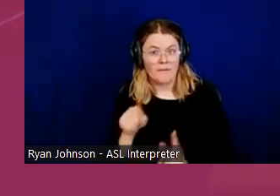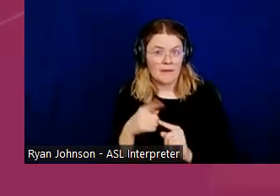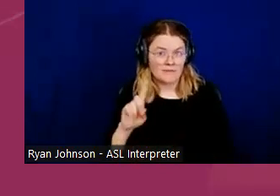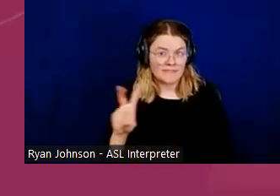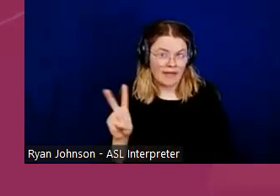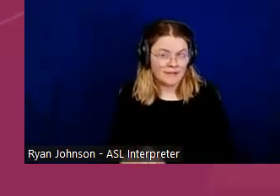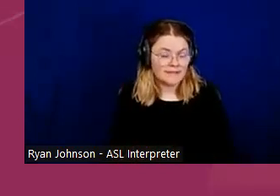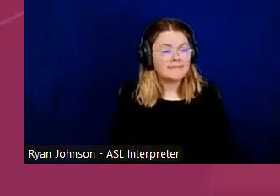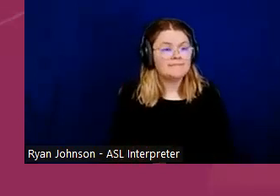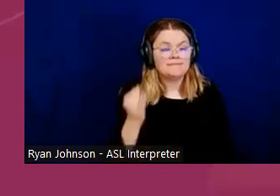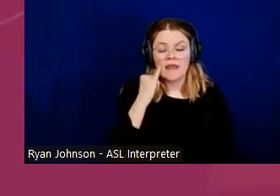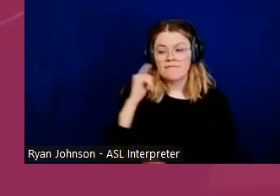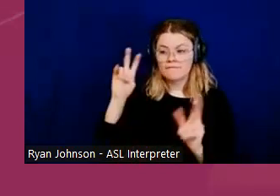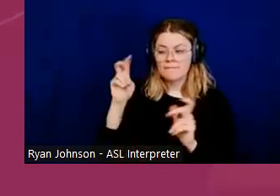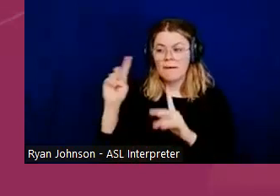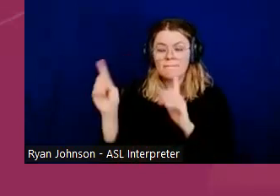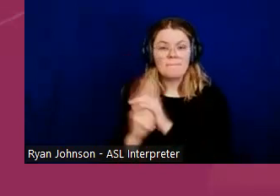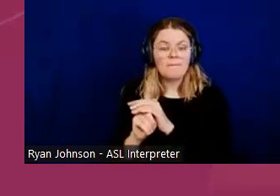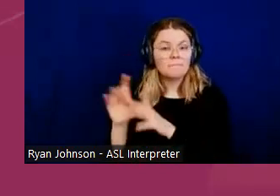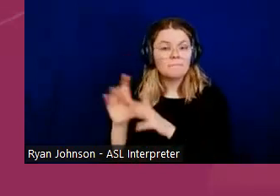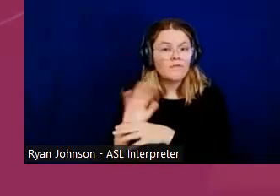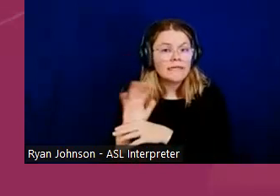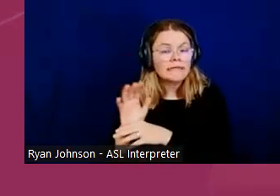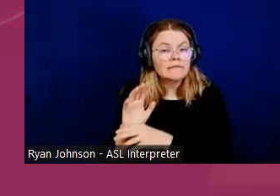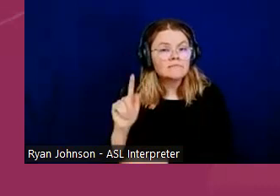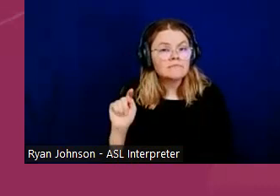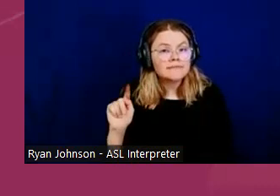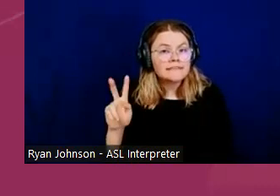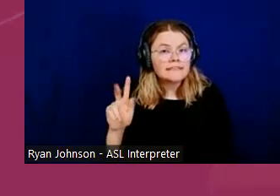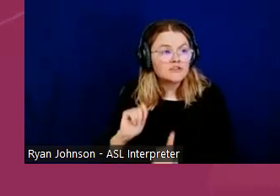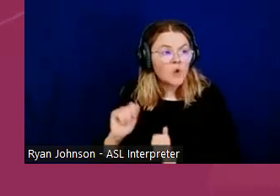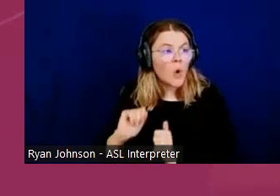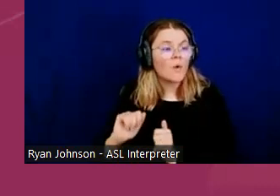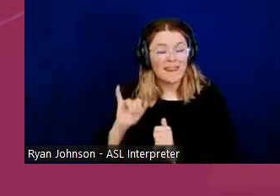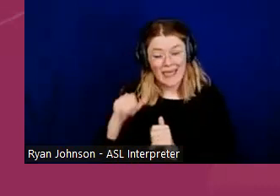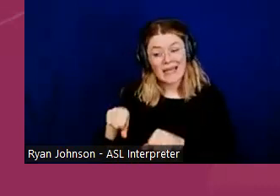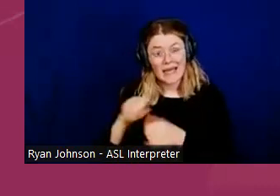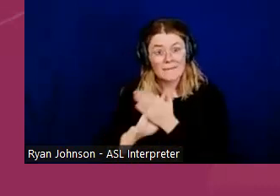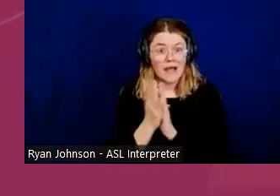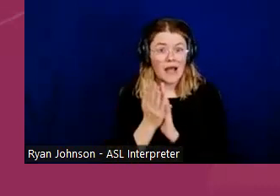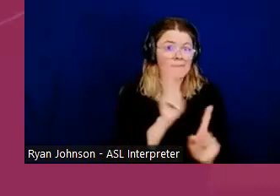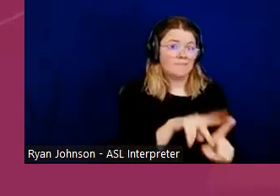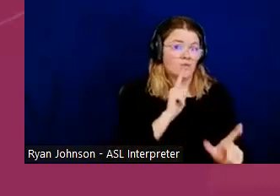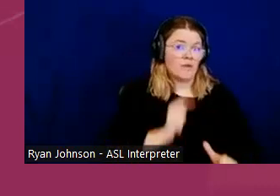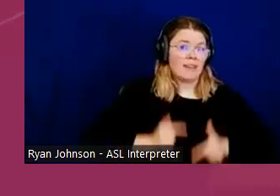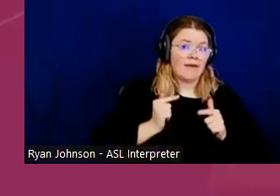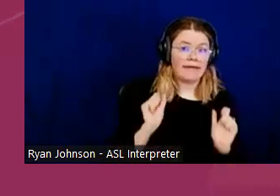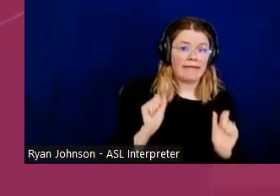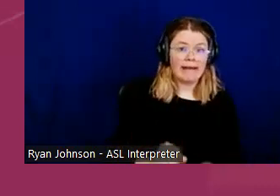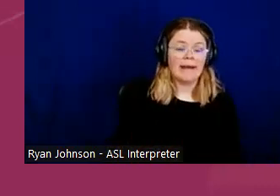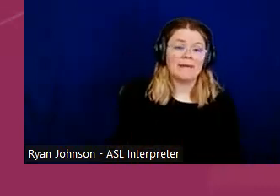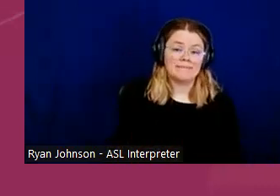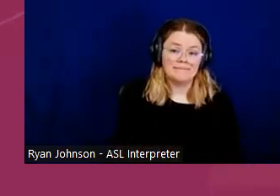movie or TV show scene can very quickly become yours or someone else's reality. And though we may not